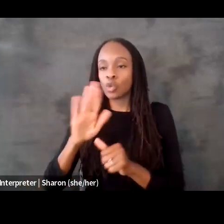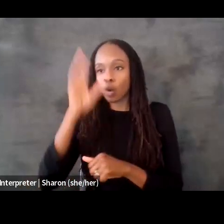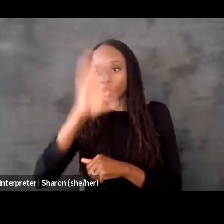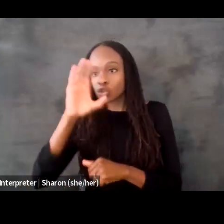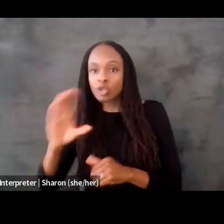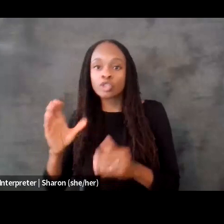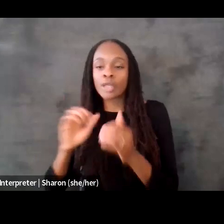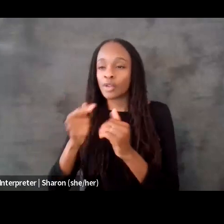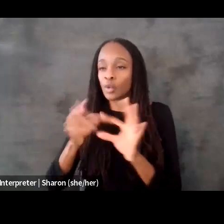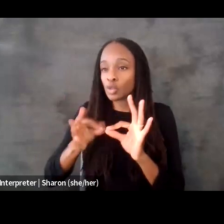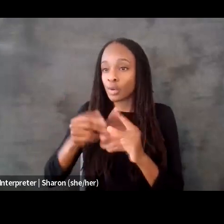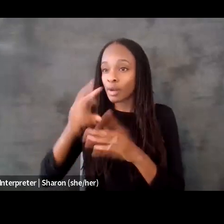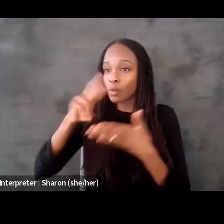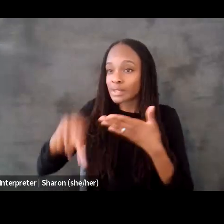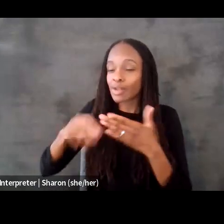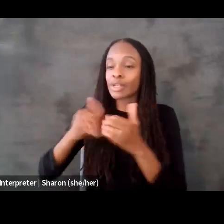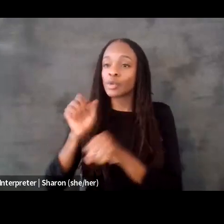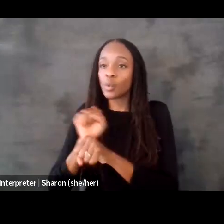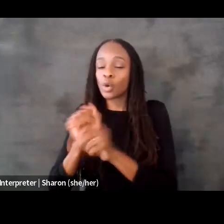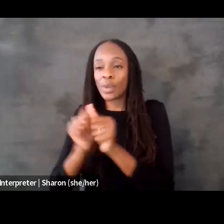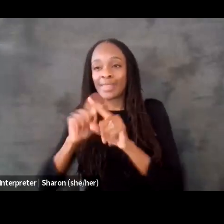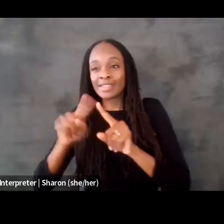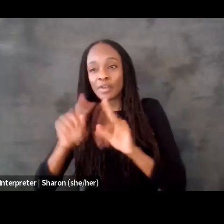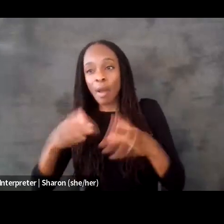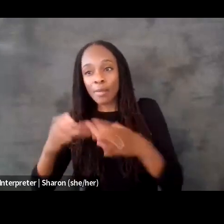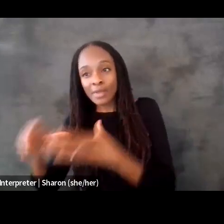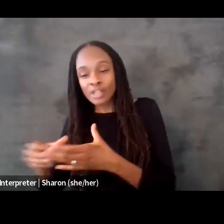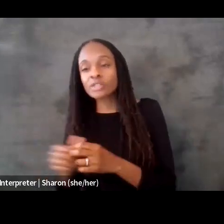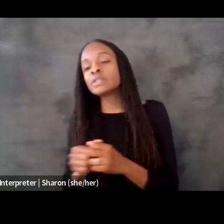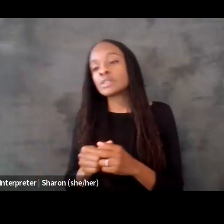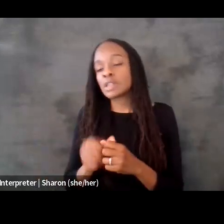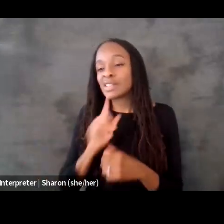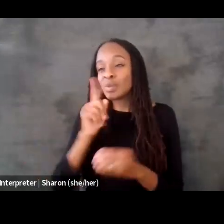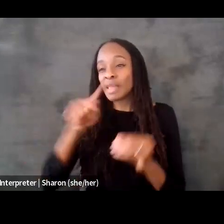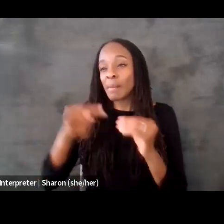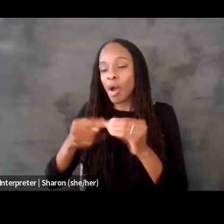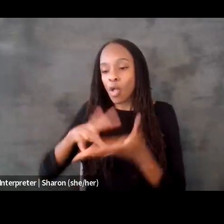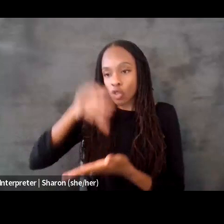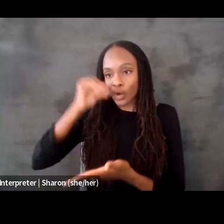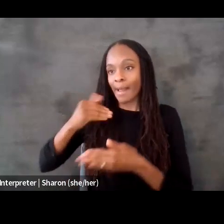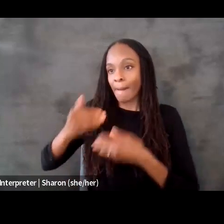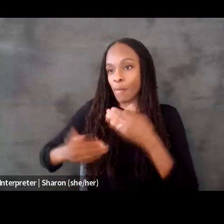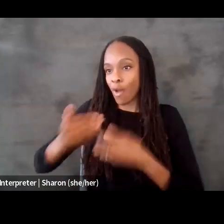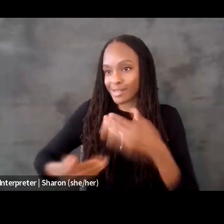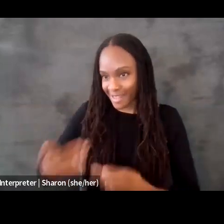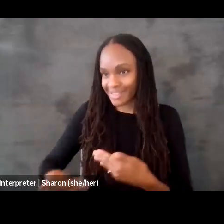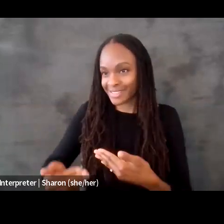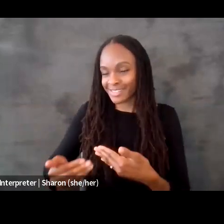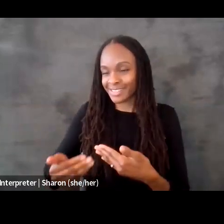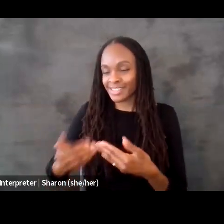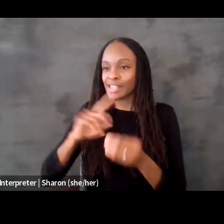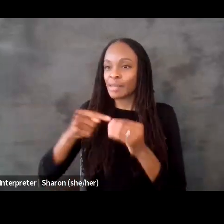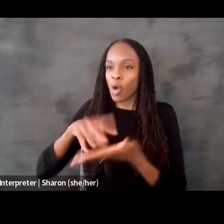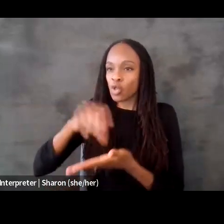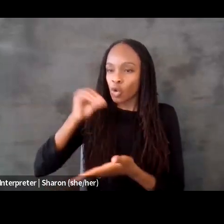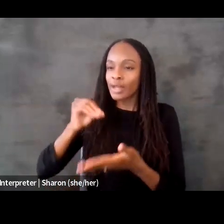results, how you work with different populations. So it's really about learning, a process of learning to do the best